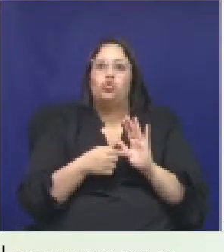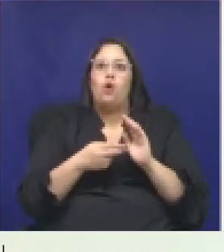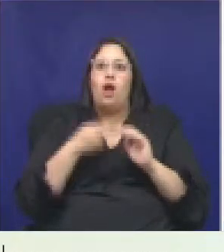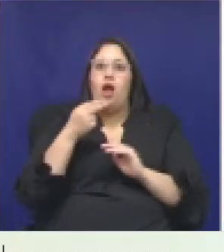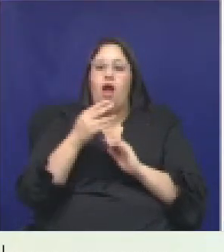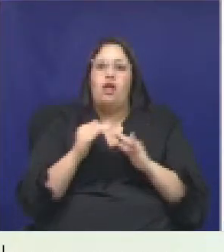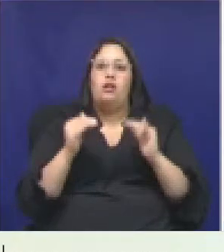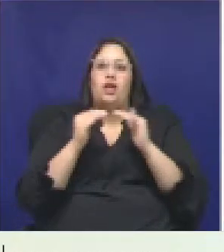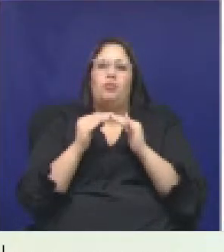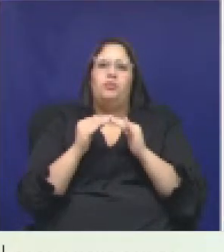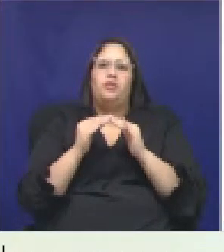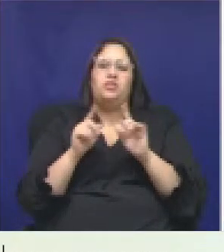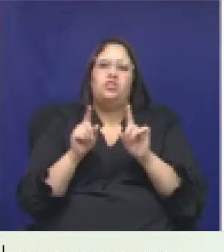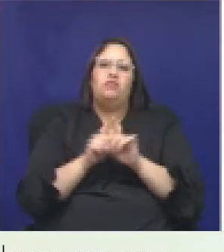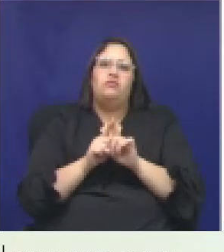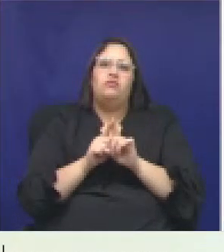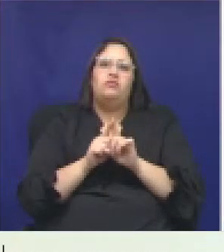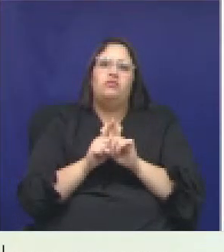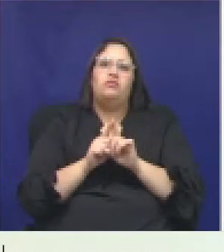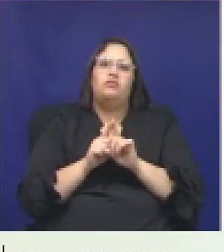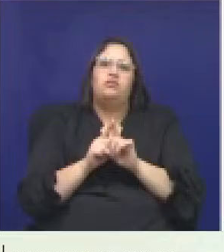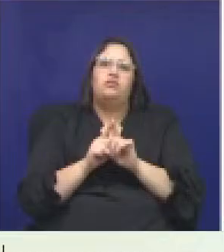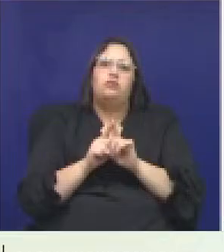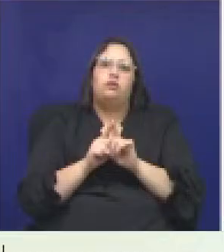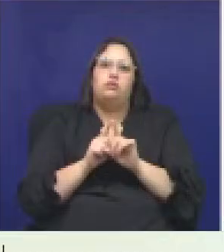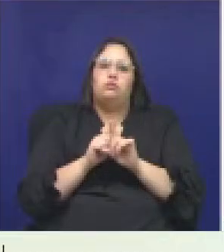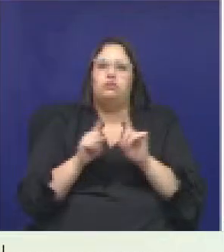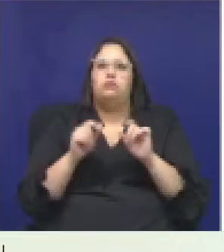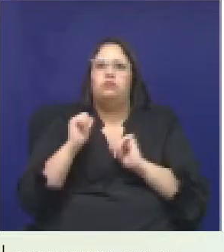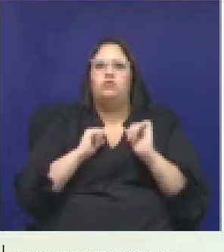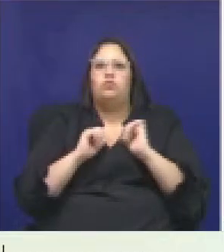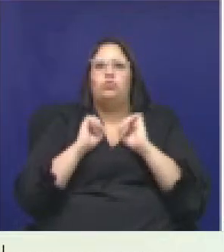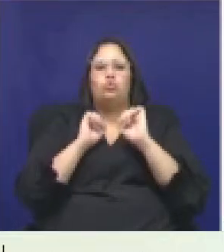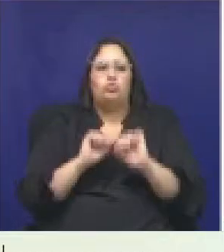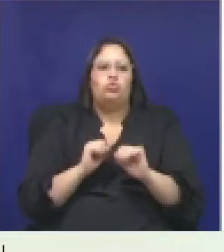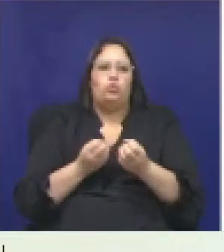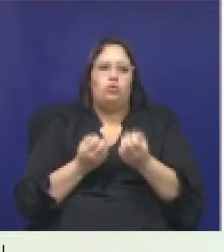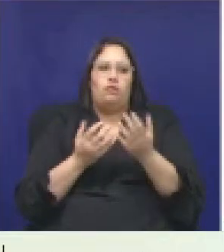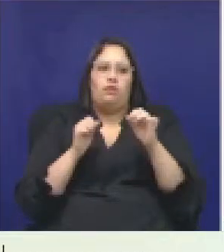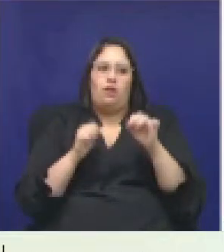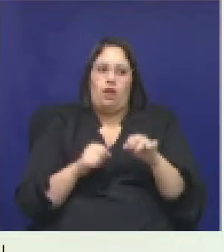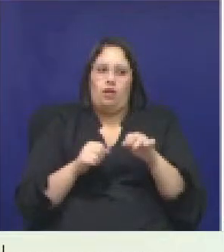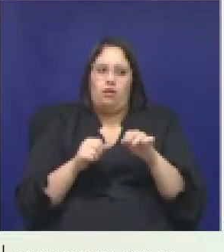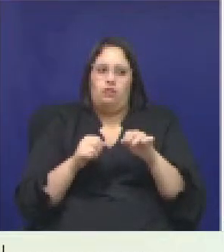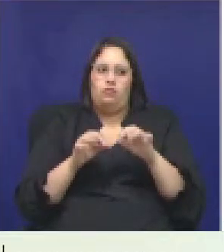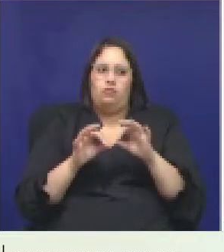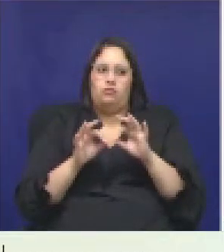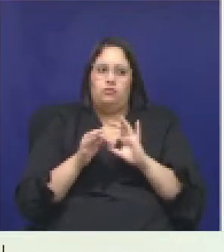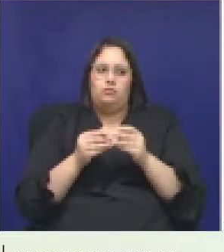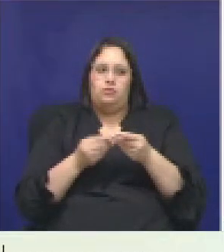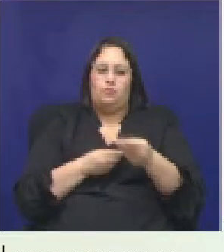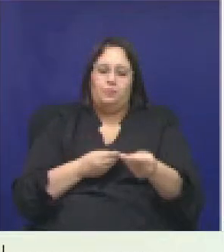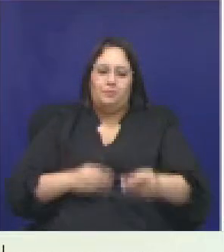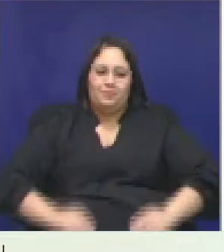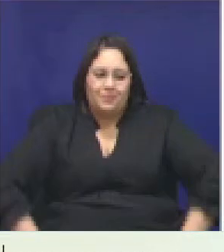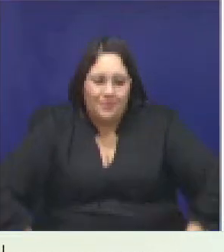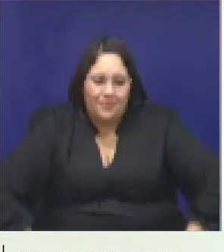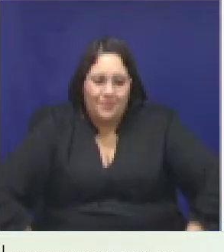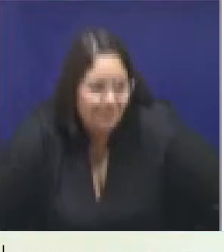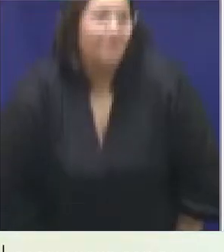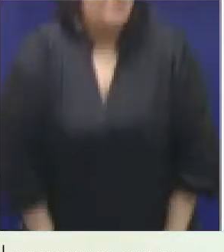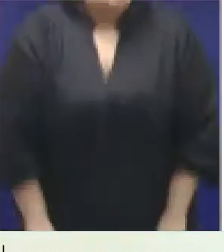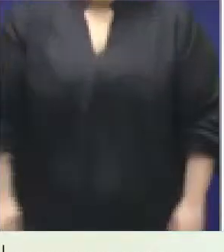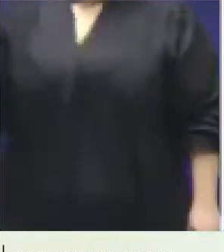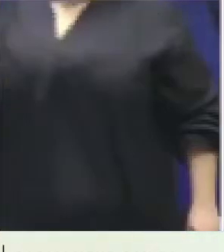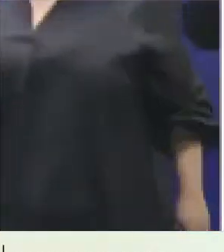of poor quality of information to ascertain reported performance. An effective data system enhances decision-making and the ability of